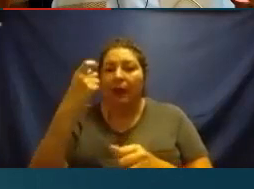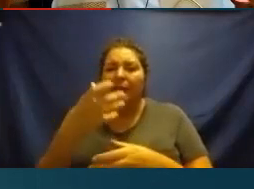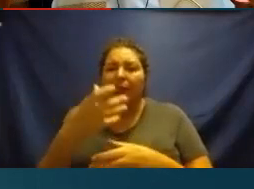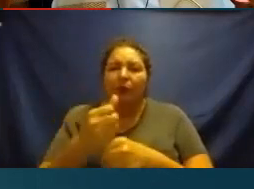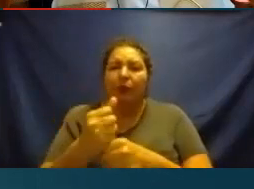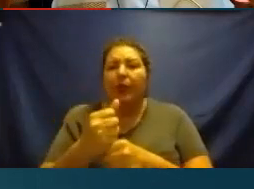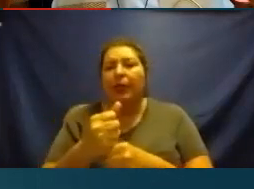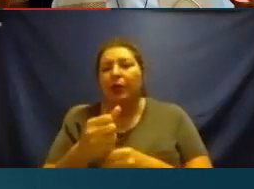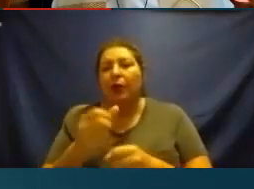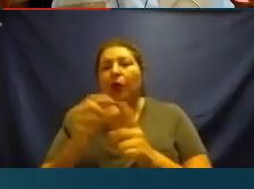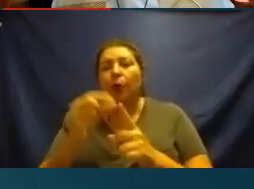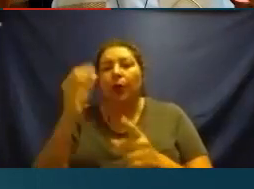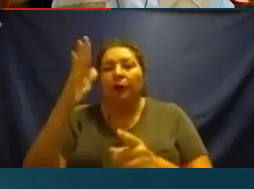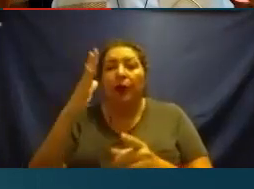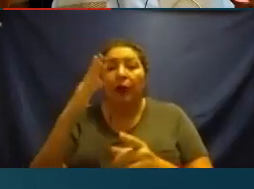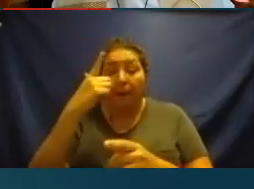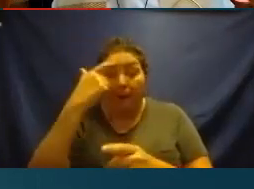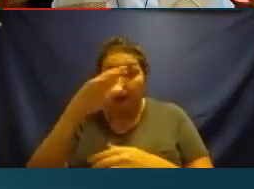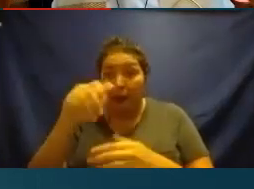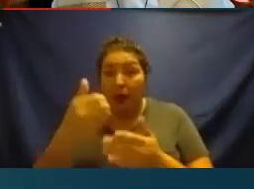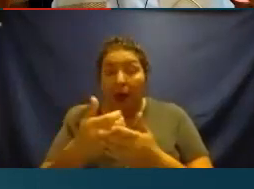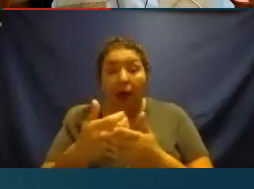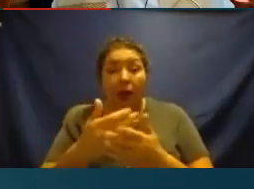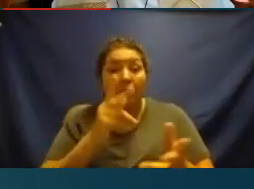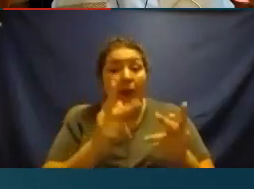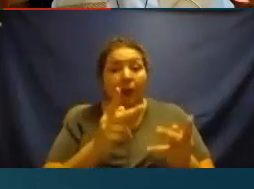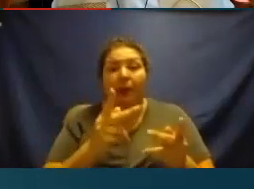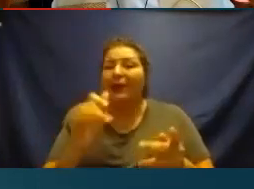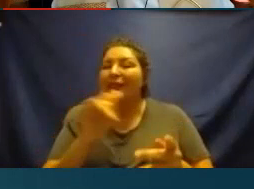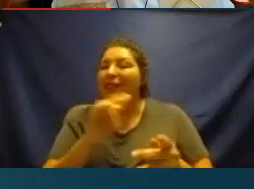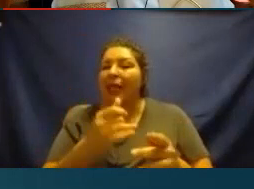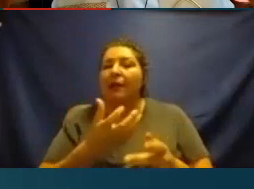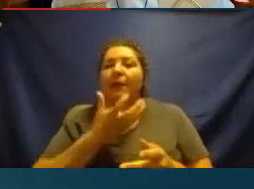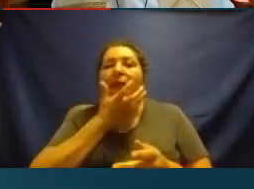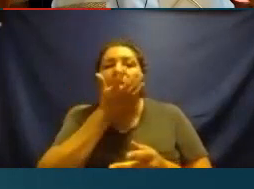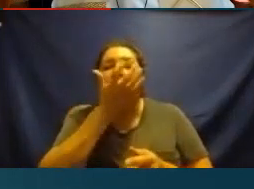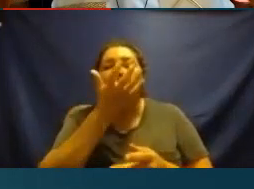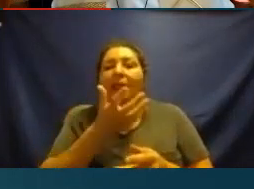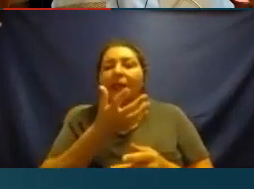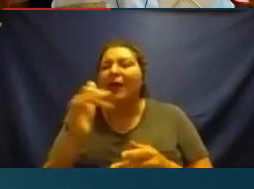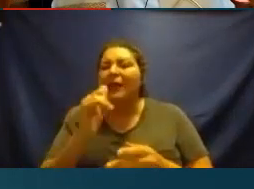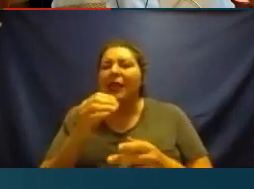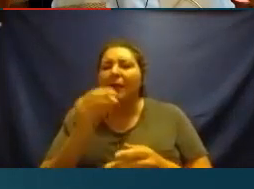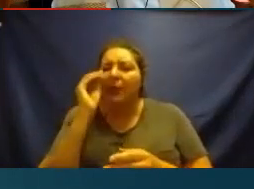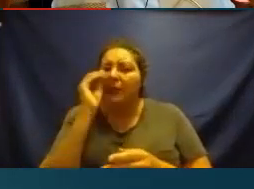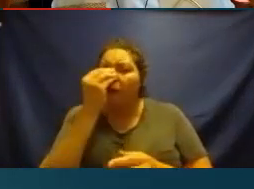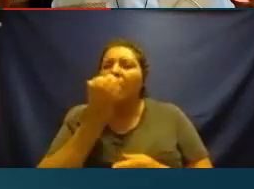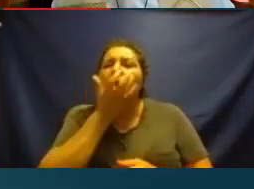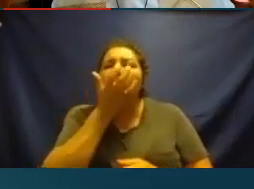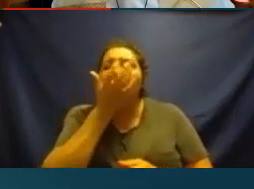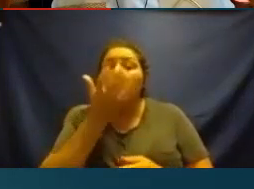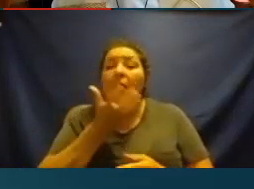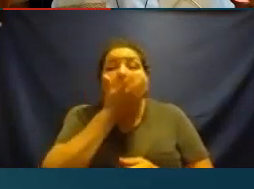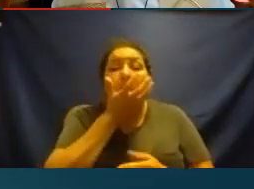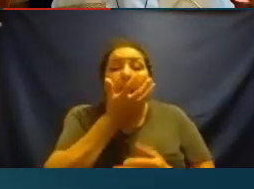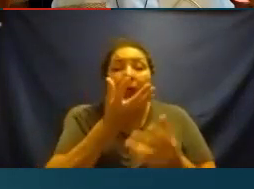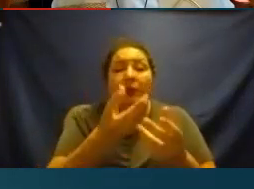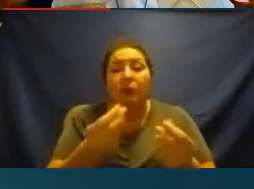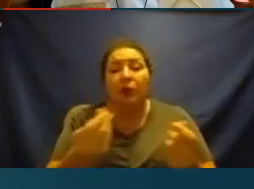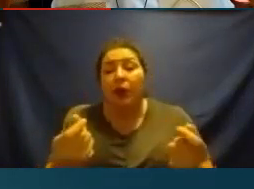all flesh is like grass, and all its glory like the flower of grass. The grass withers and the